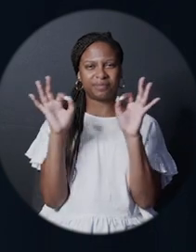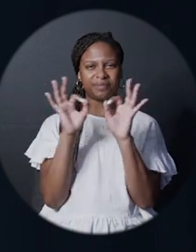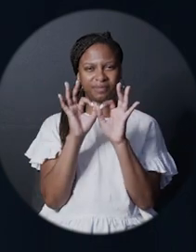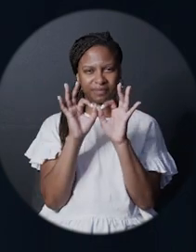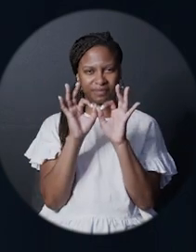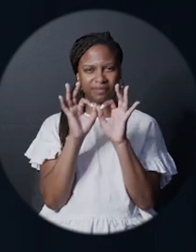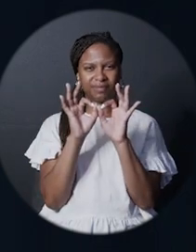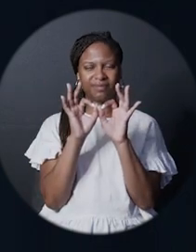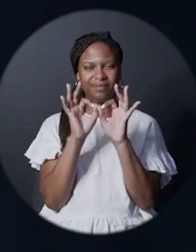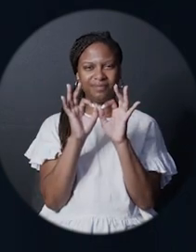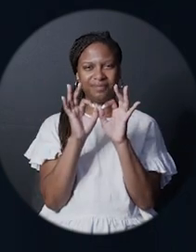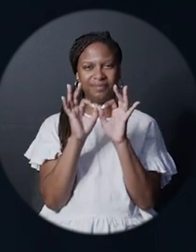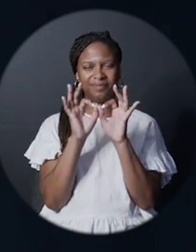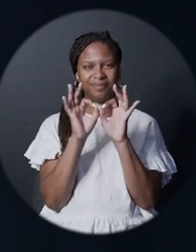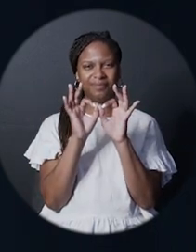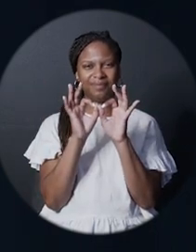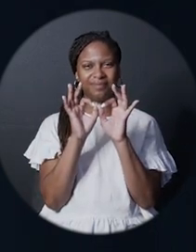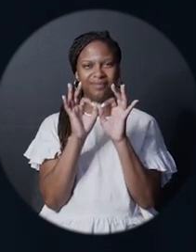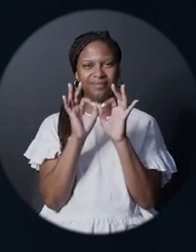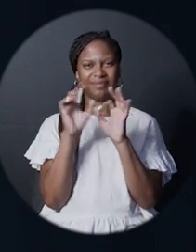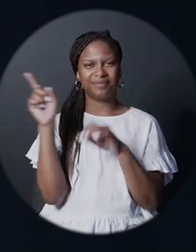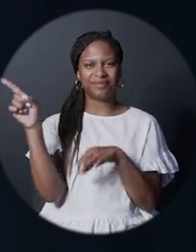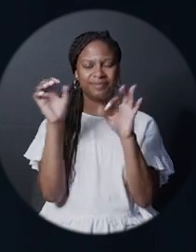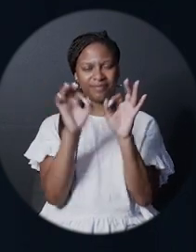Jesus is worthy.